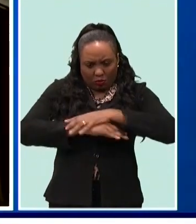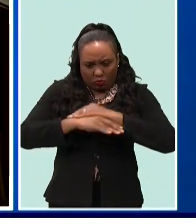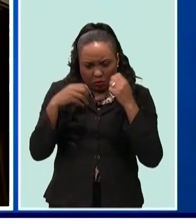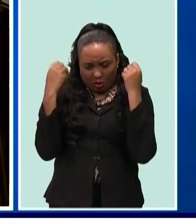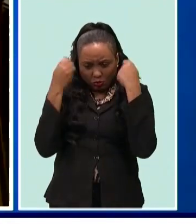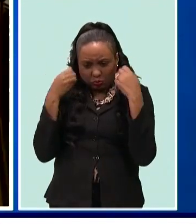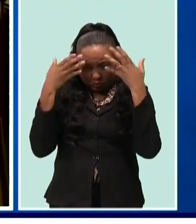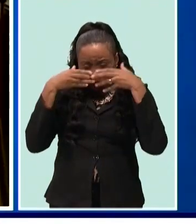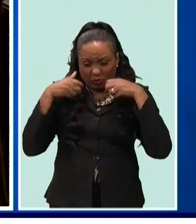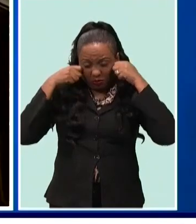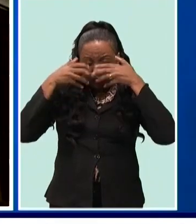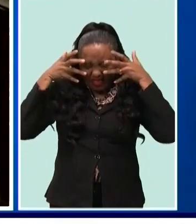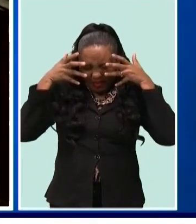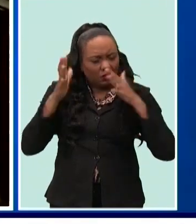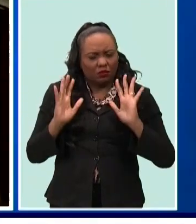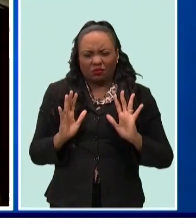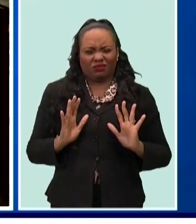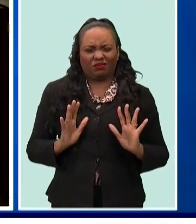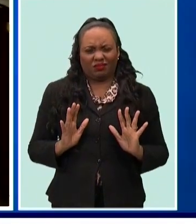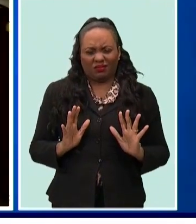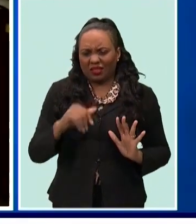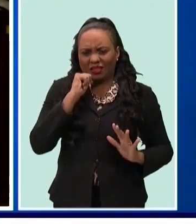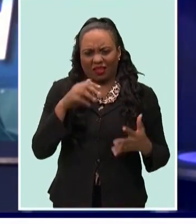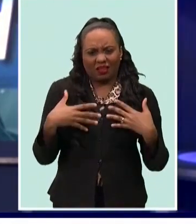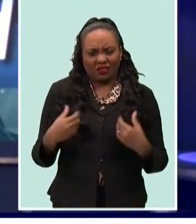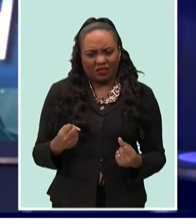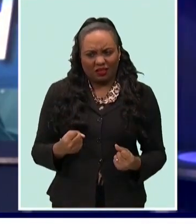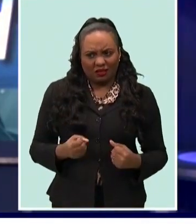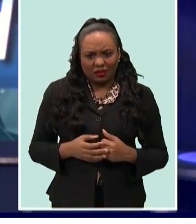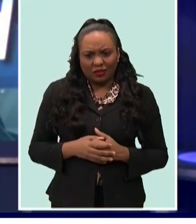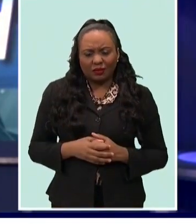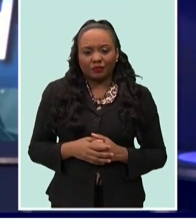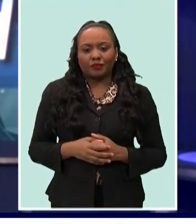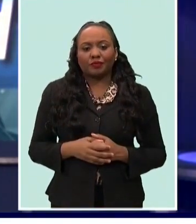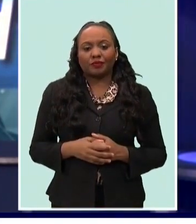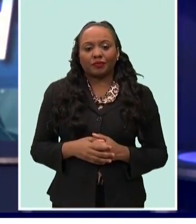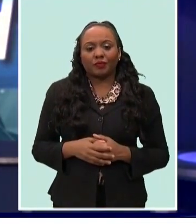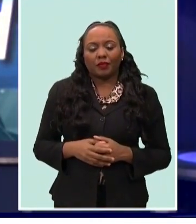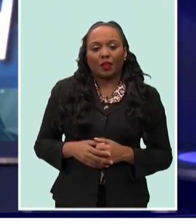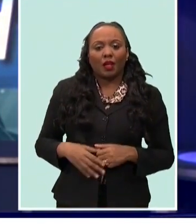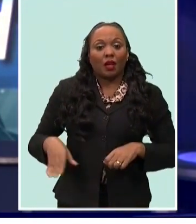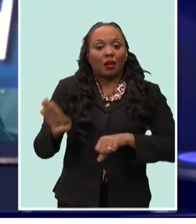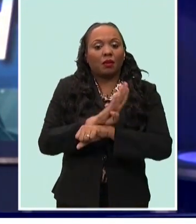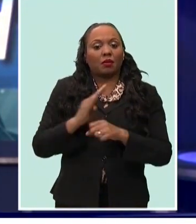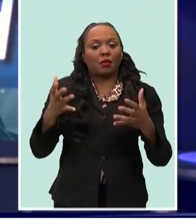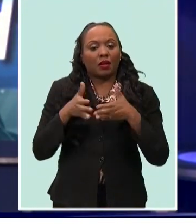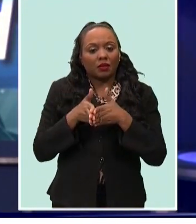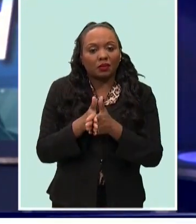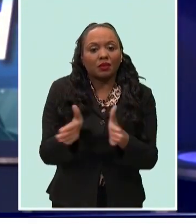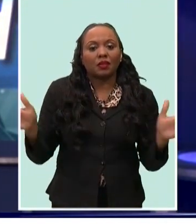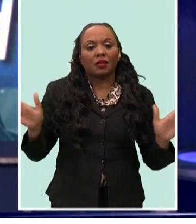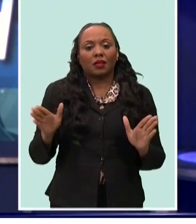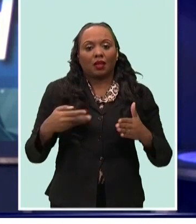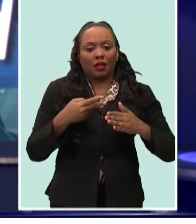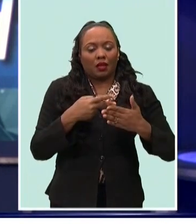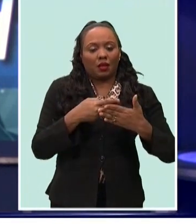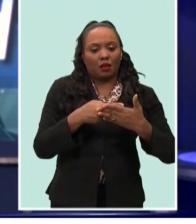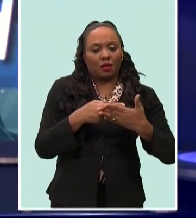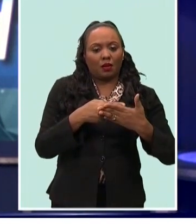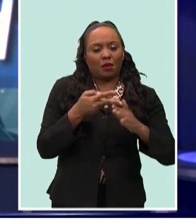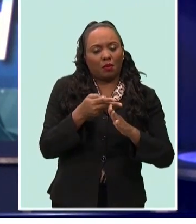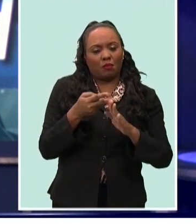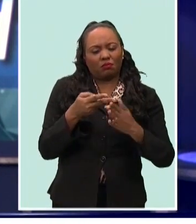with plastic, wrap up your skin and all that. That won't be healthy. Barbados' commitment to expanding its kindergarten and a preschool capacity